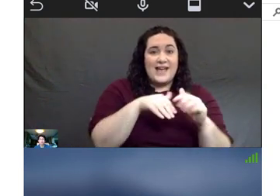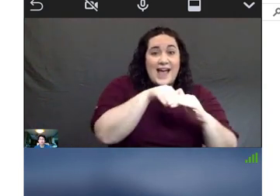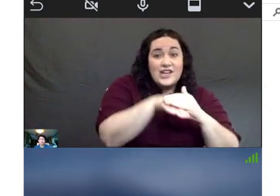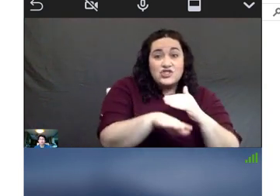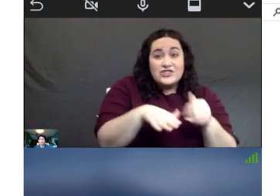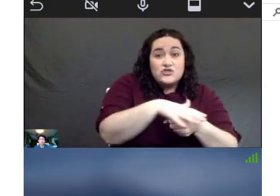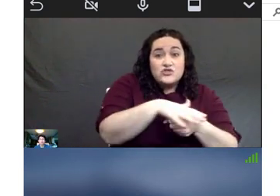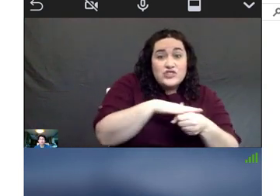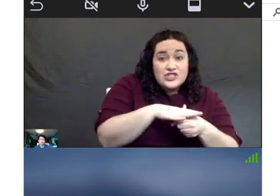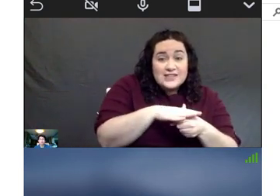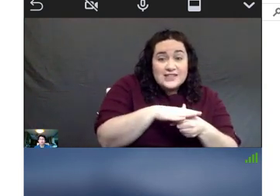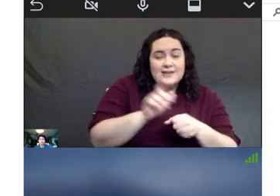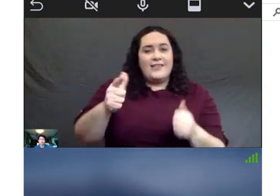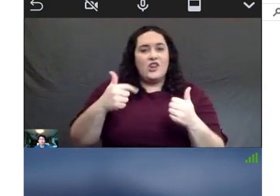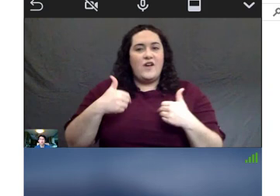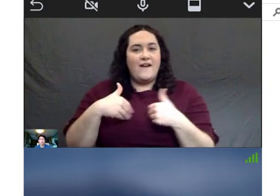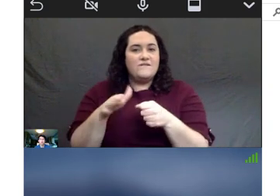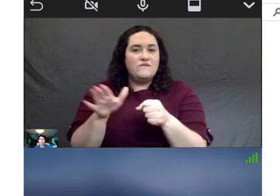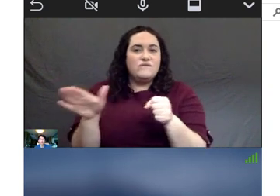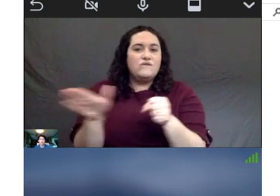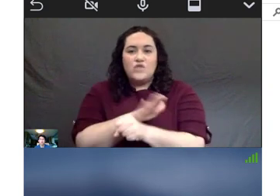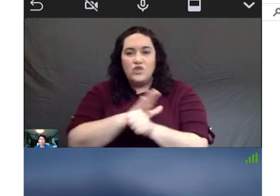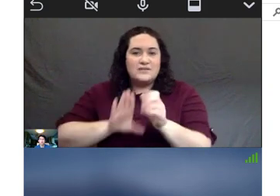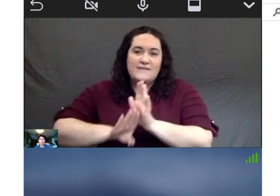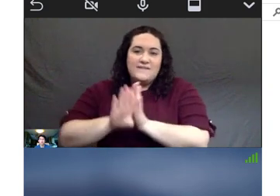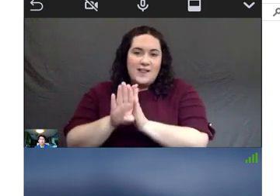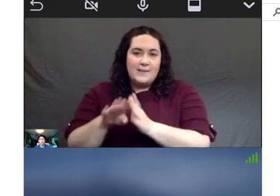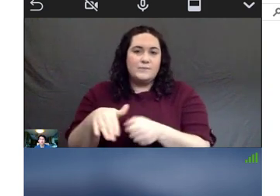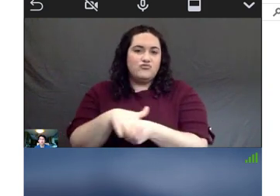that we would for the hydrodynamic boundary layers.